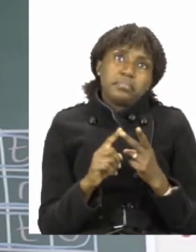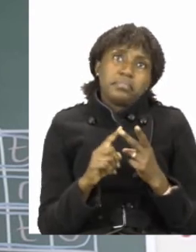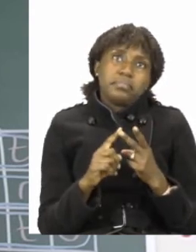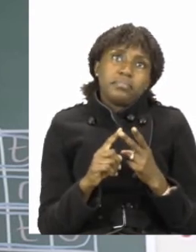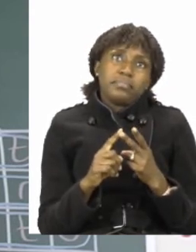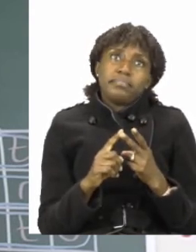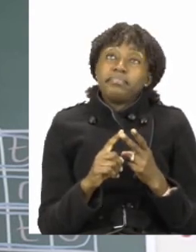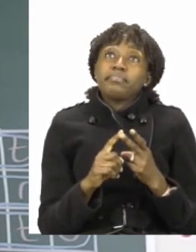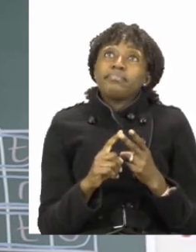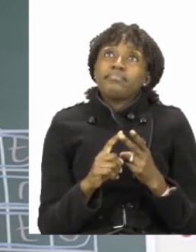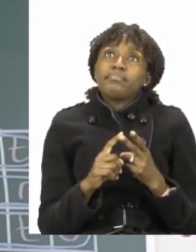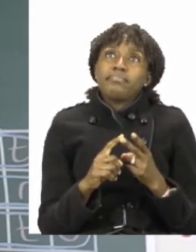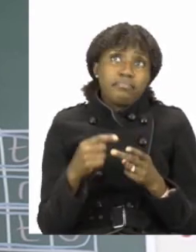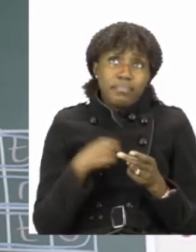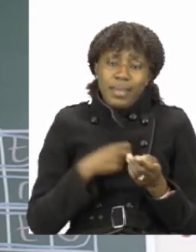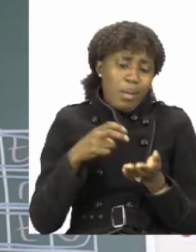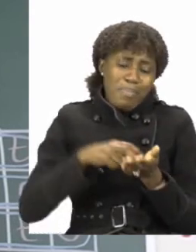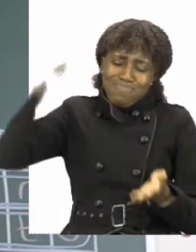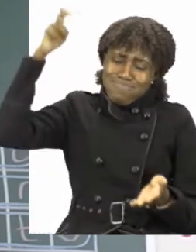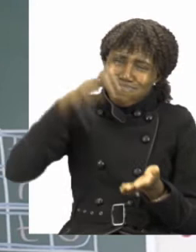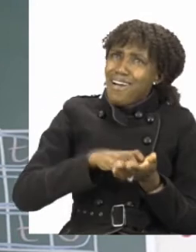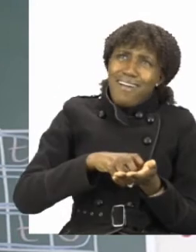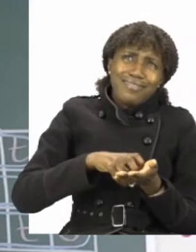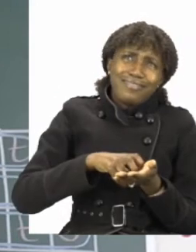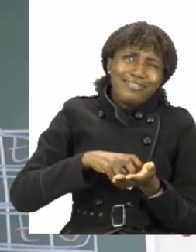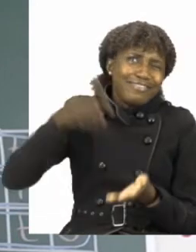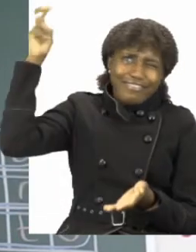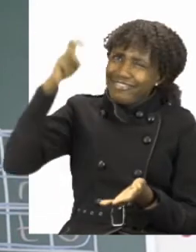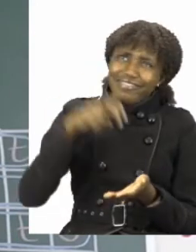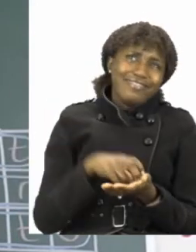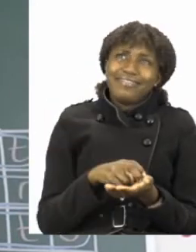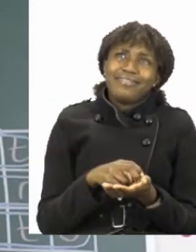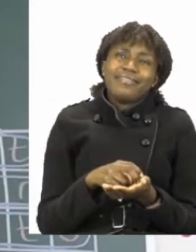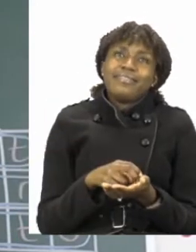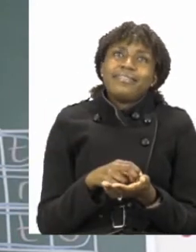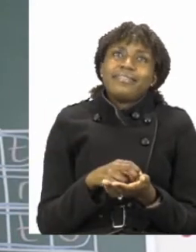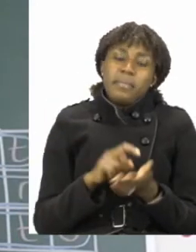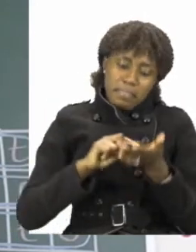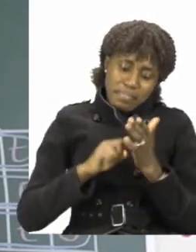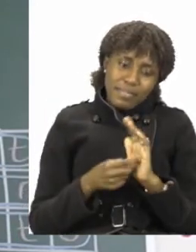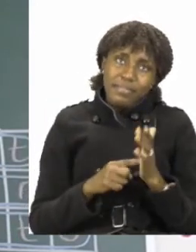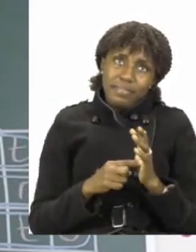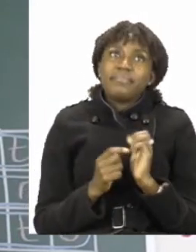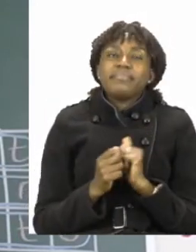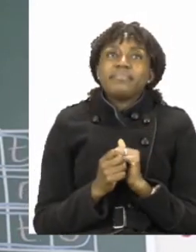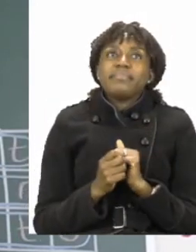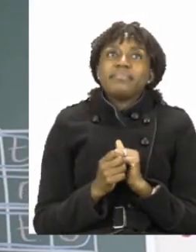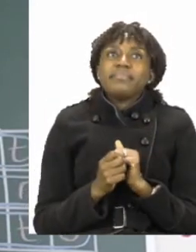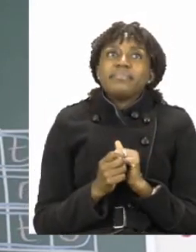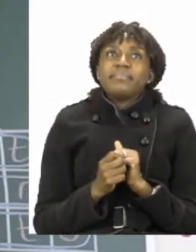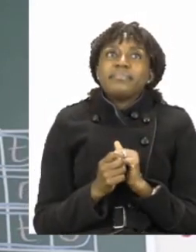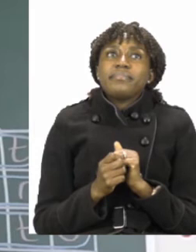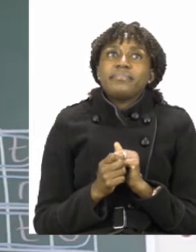says, I can jump high. Don't forget your full stop. If we